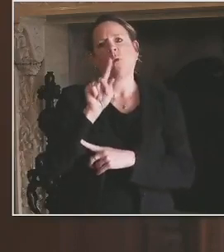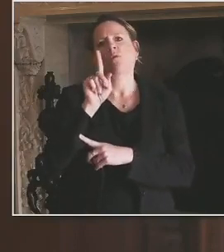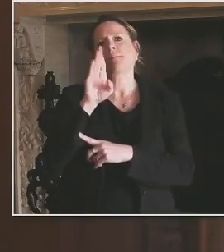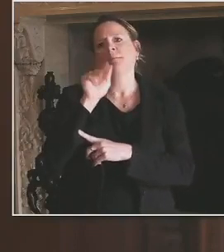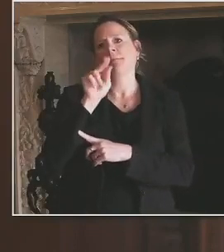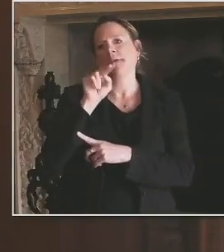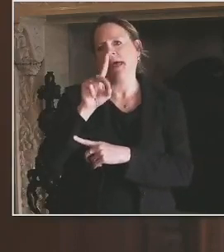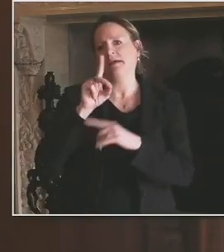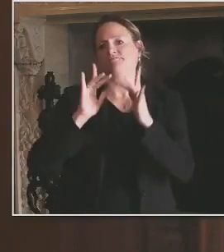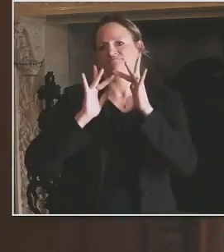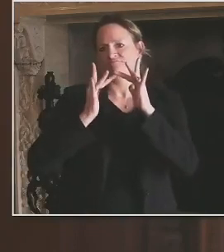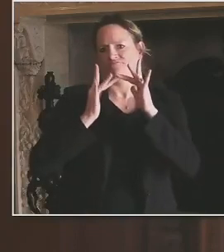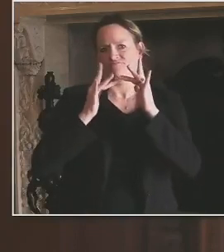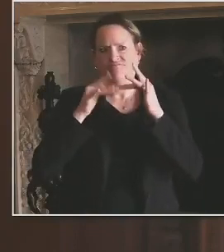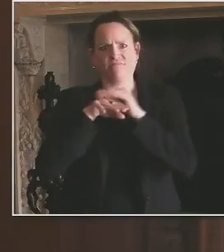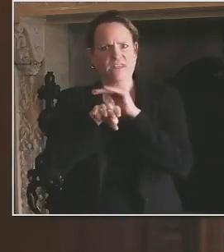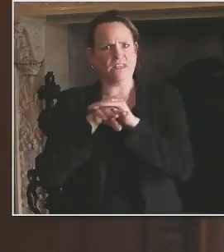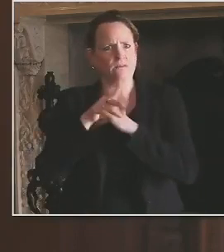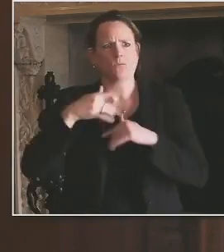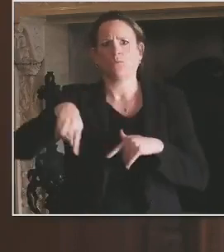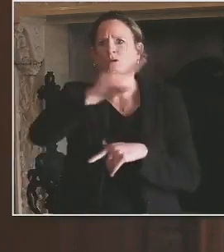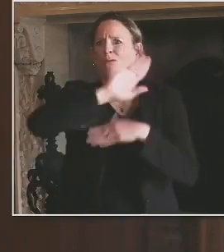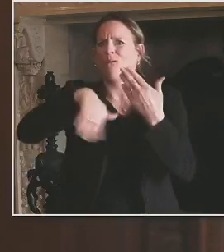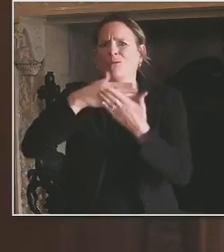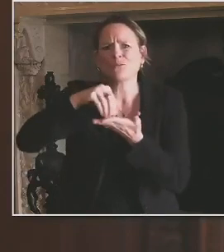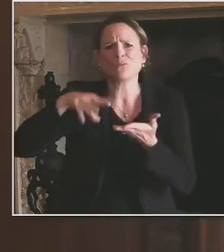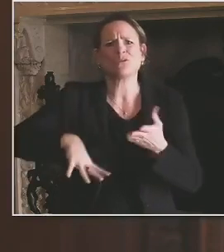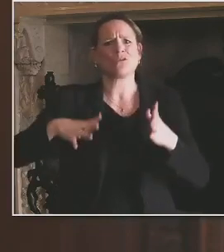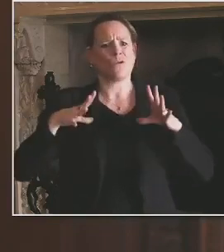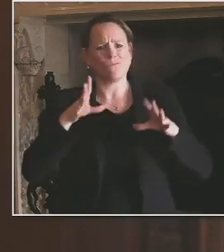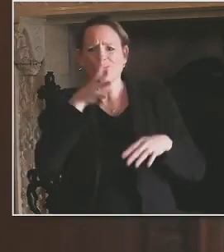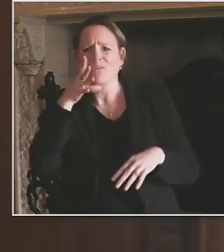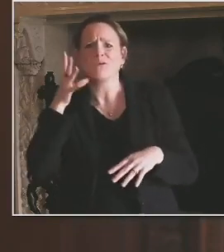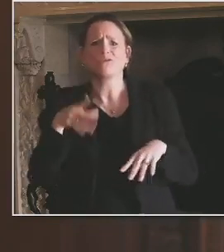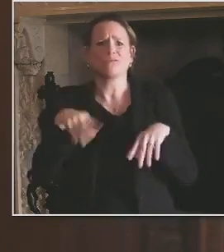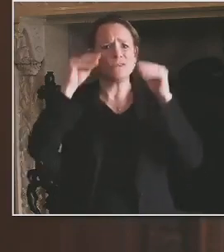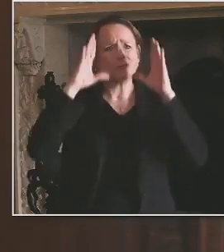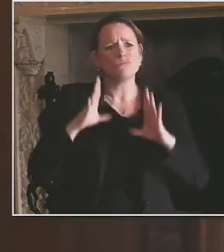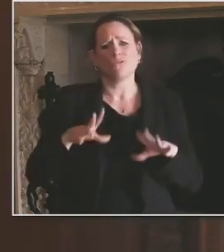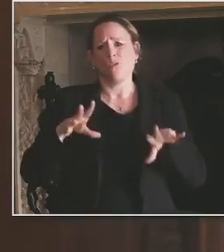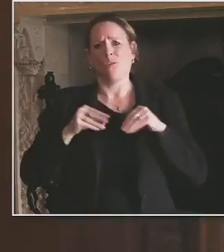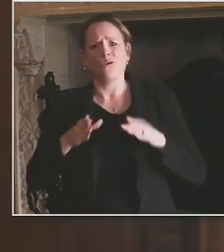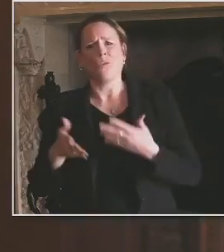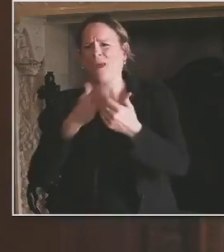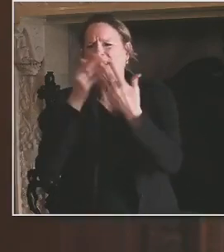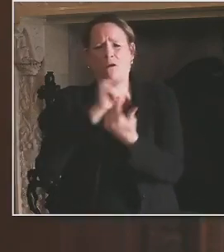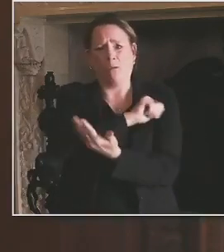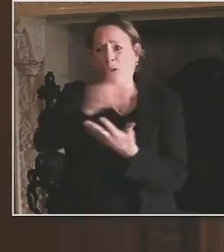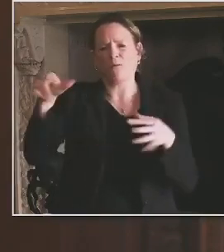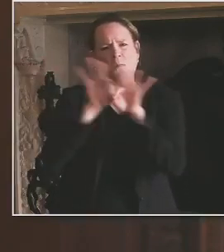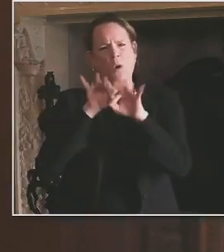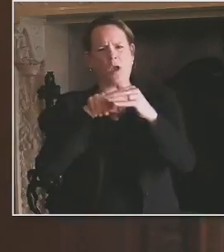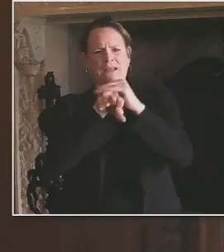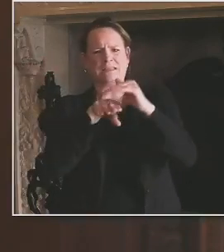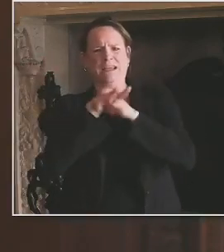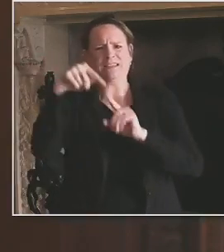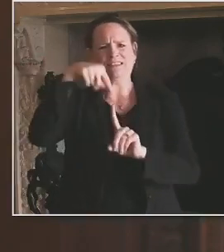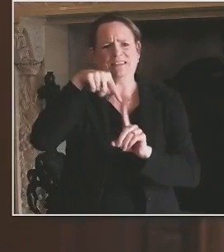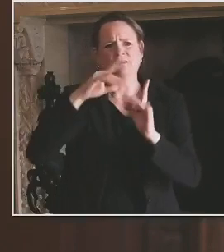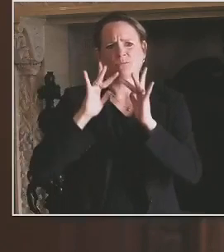worker, and student moving forward. Overnight, as Wisconsin schools shifted to virtual learning and a large number of people